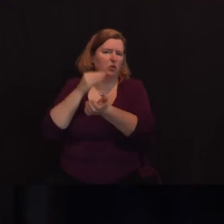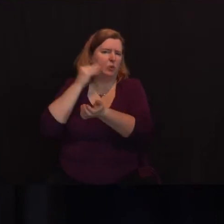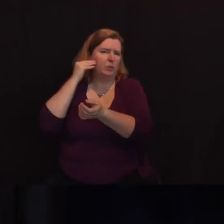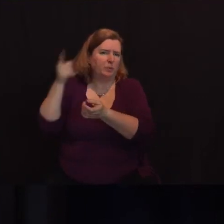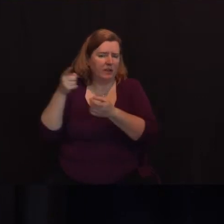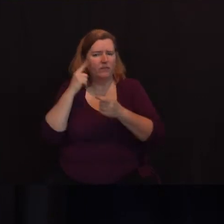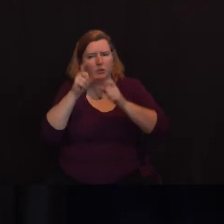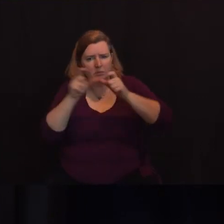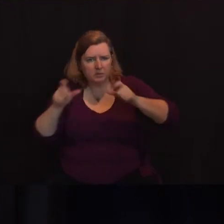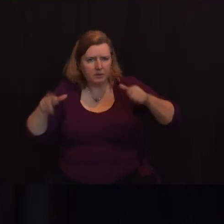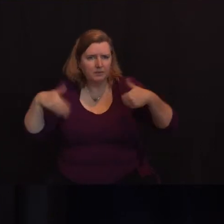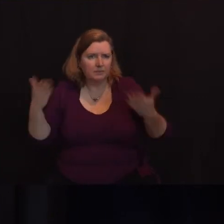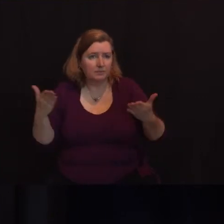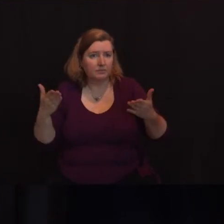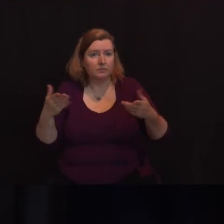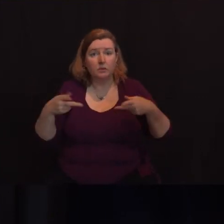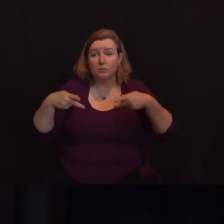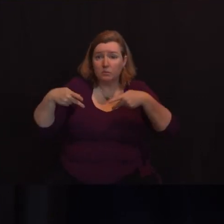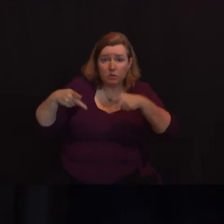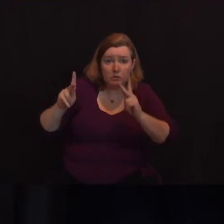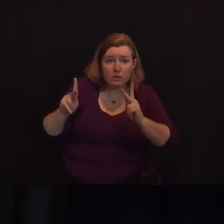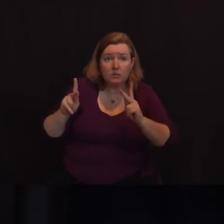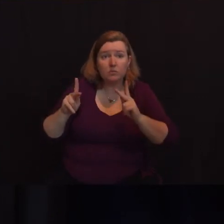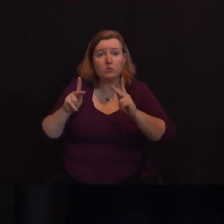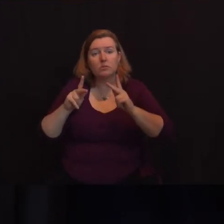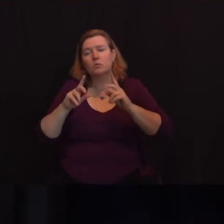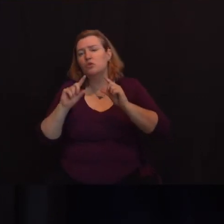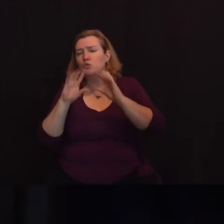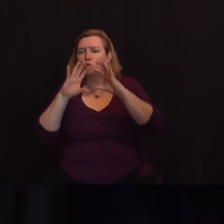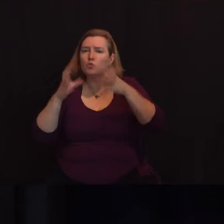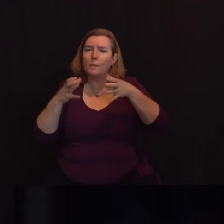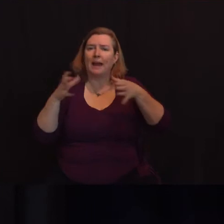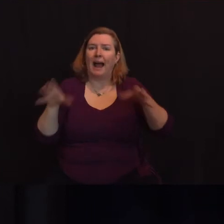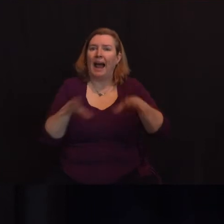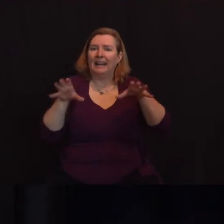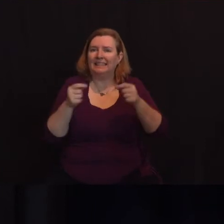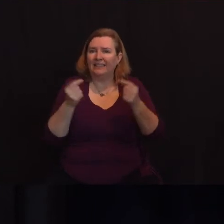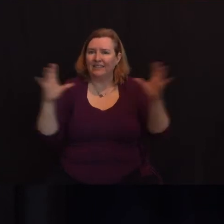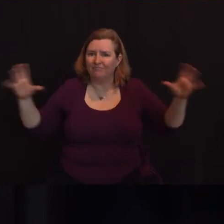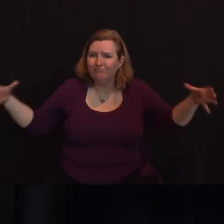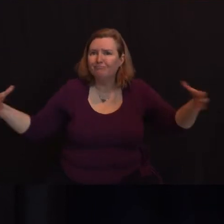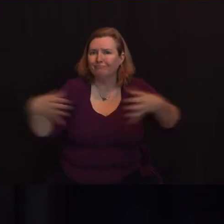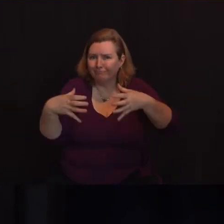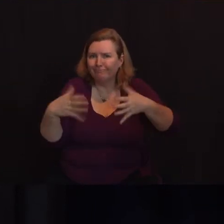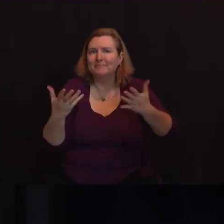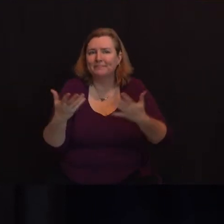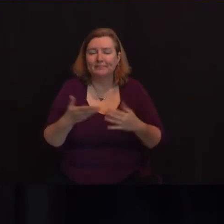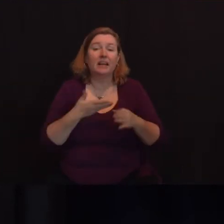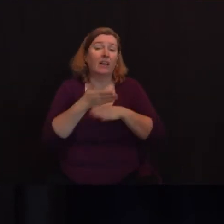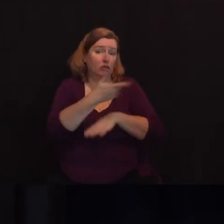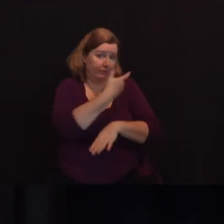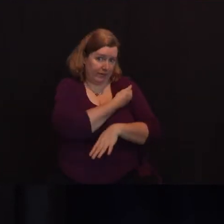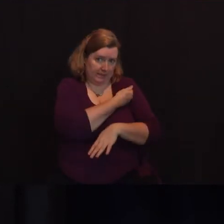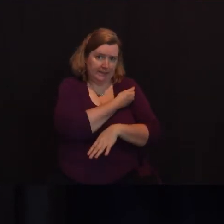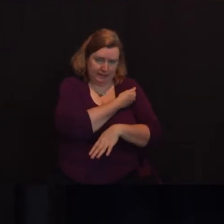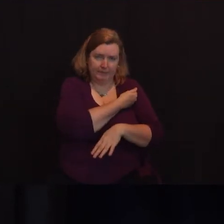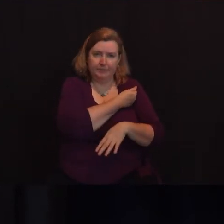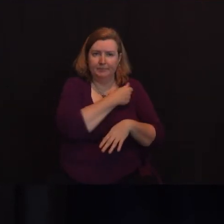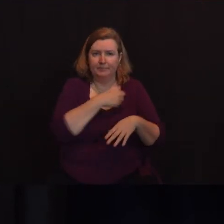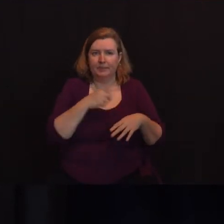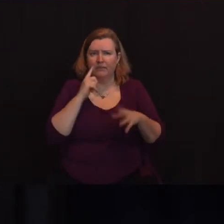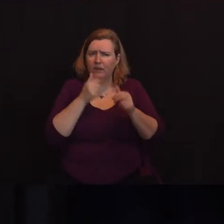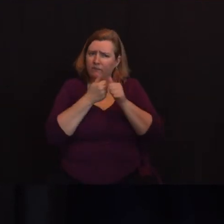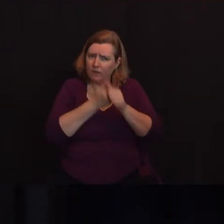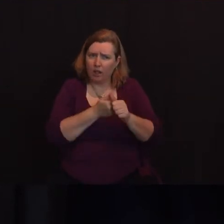group activities, and the provision of services for residents after vaccination, which aligns with updated guidance from